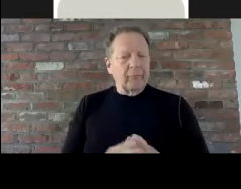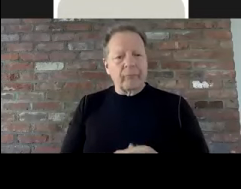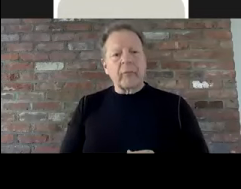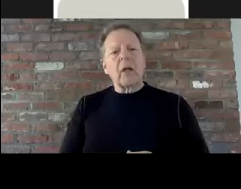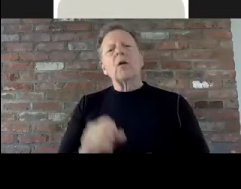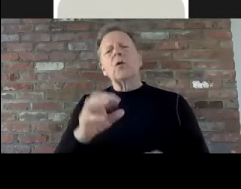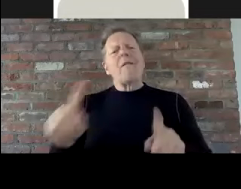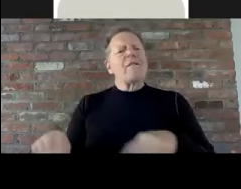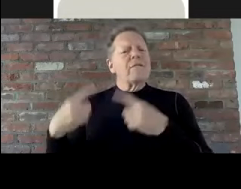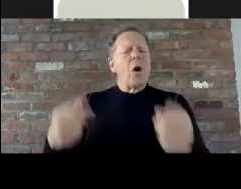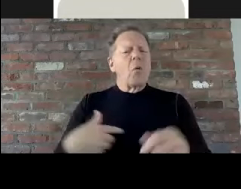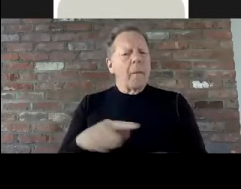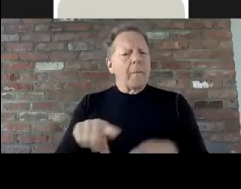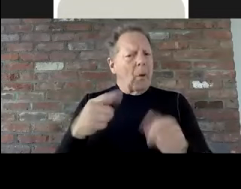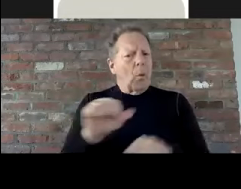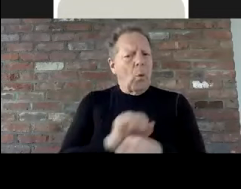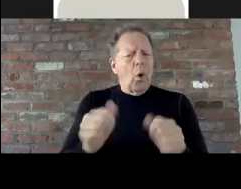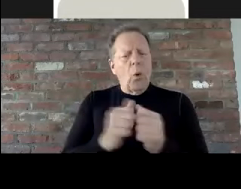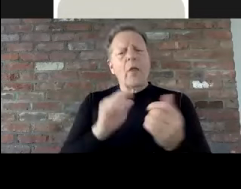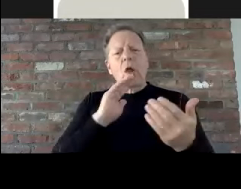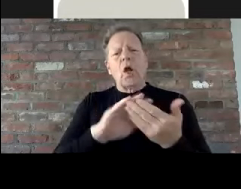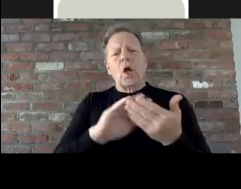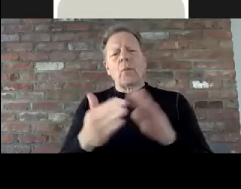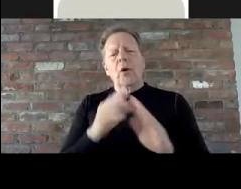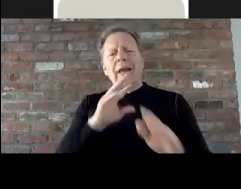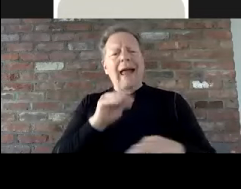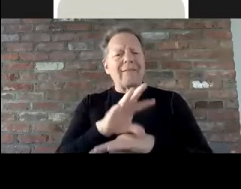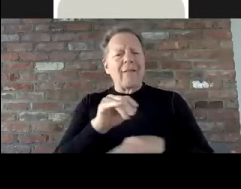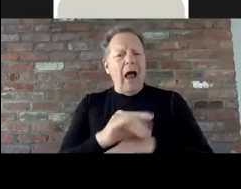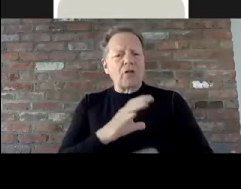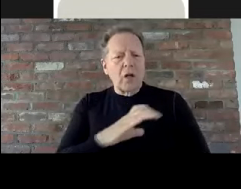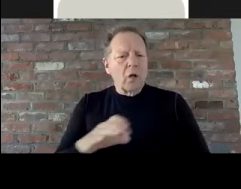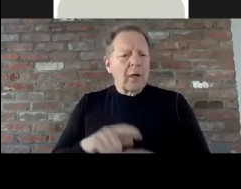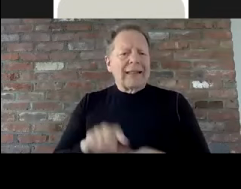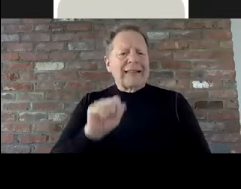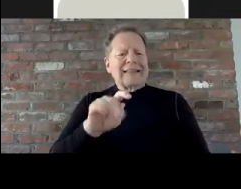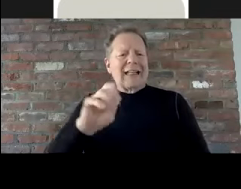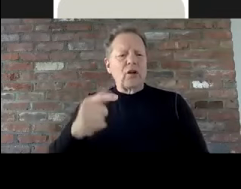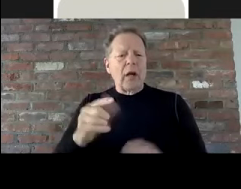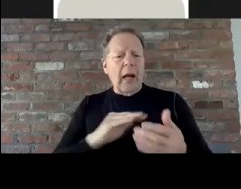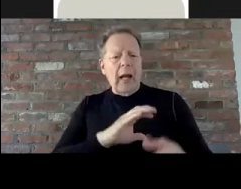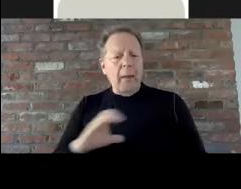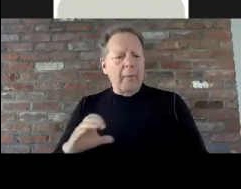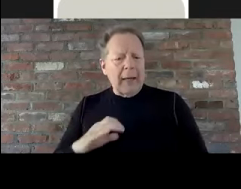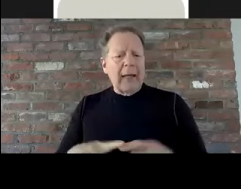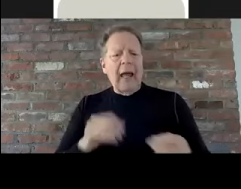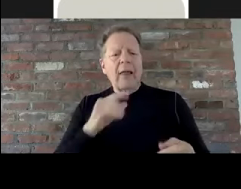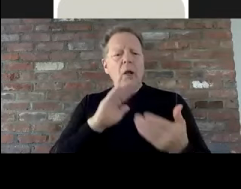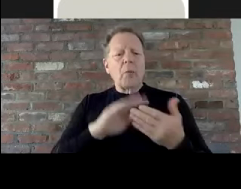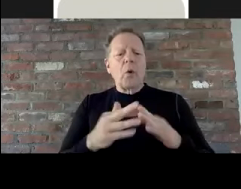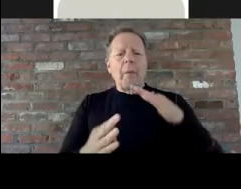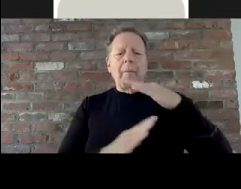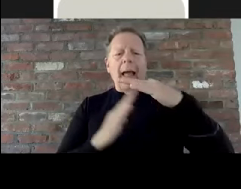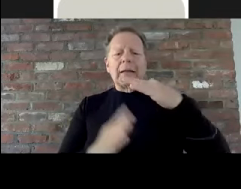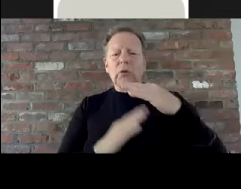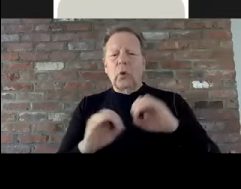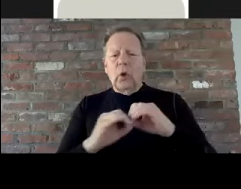So far, we've been working with the Community Advisory Council, the Steering Committee, and community-based organizations, as well as